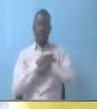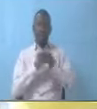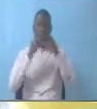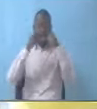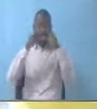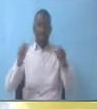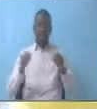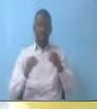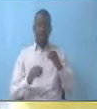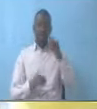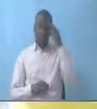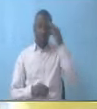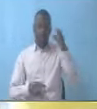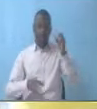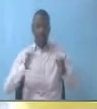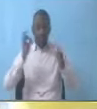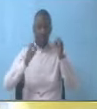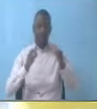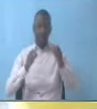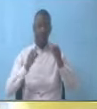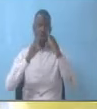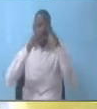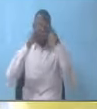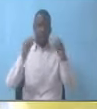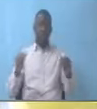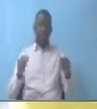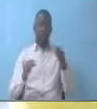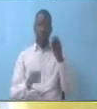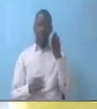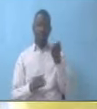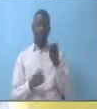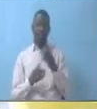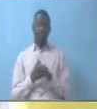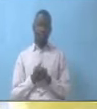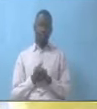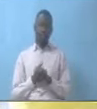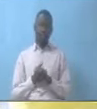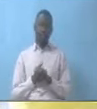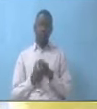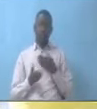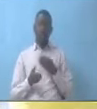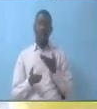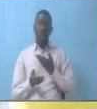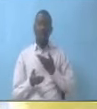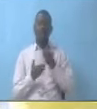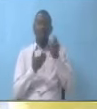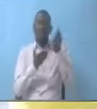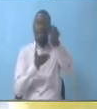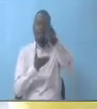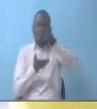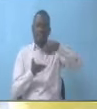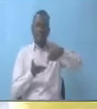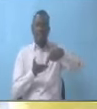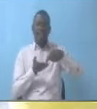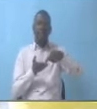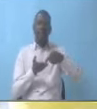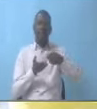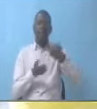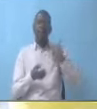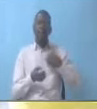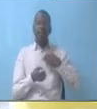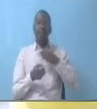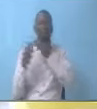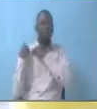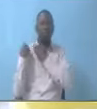the Attorney General Chambers. Ci office Attorney General Chambers bi. Was a drafting division. Amon na fa nak ben kurel bo xamne ni